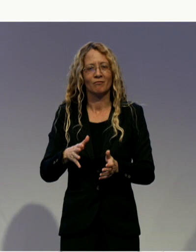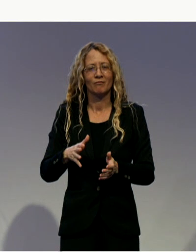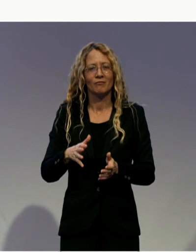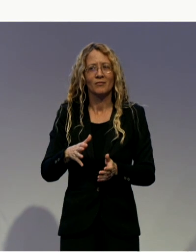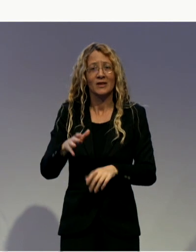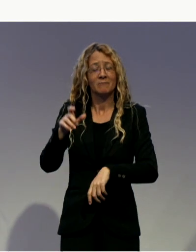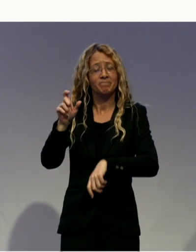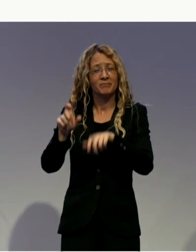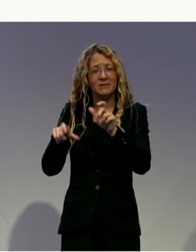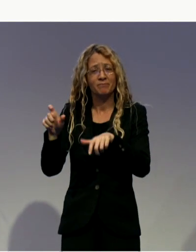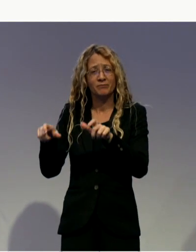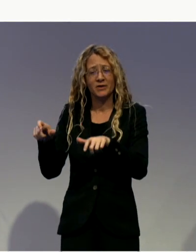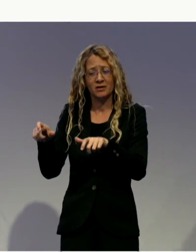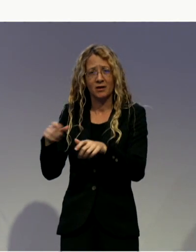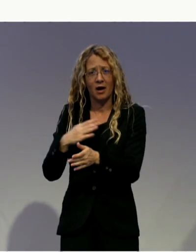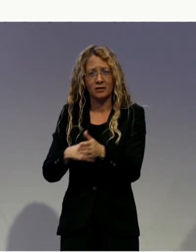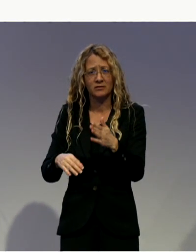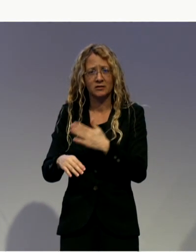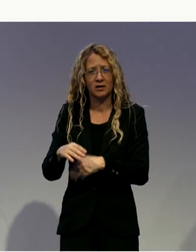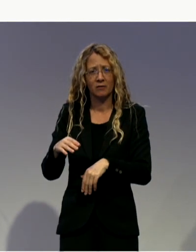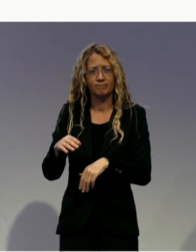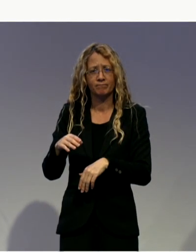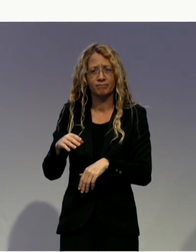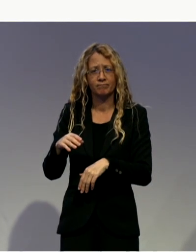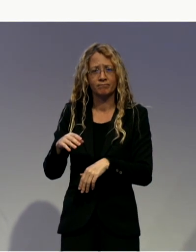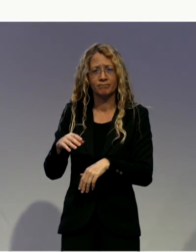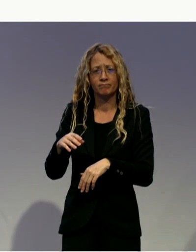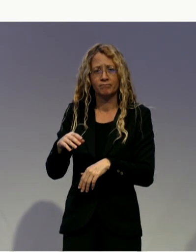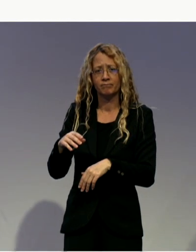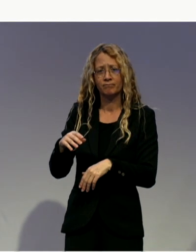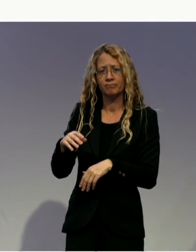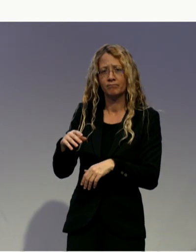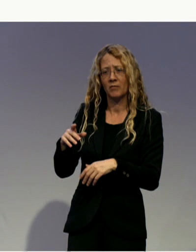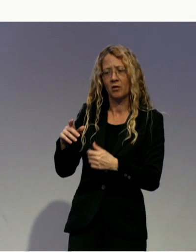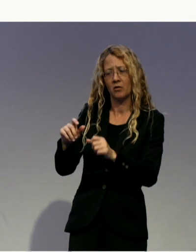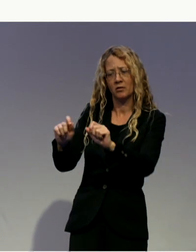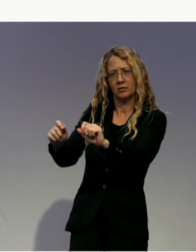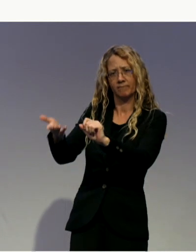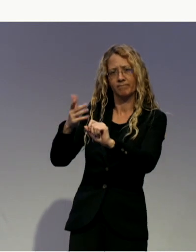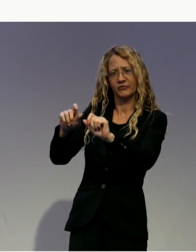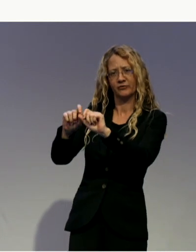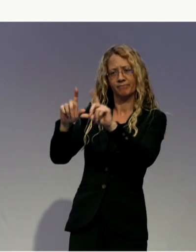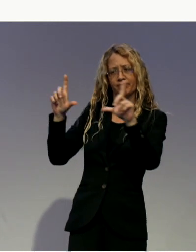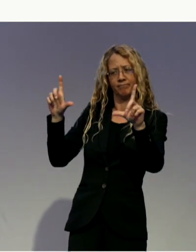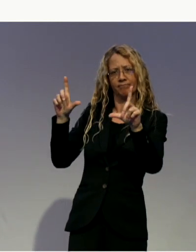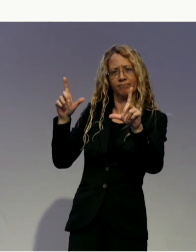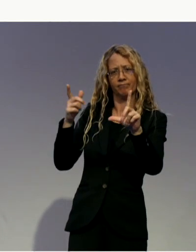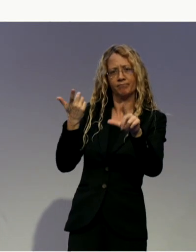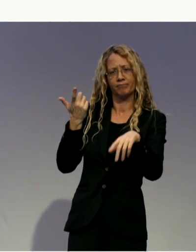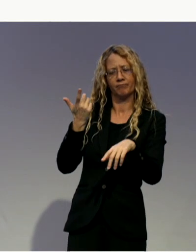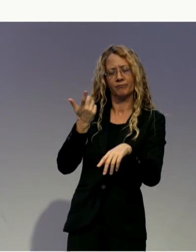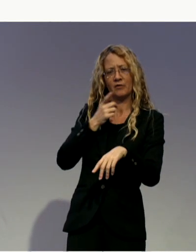narrative is decided by people that don't have experience of disability